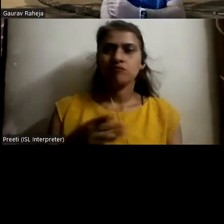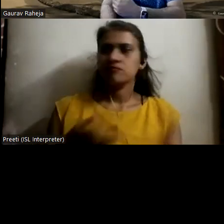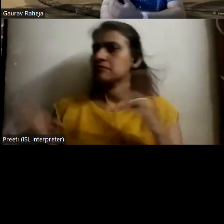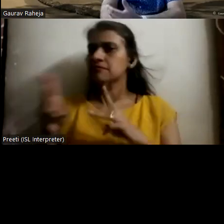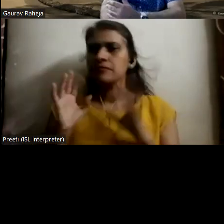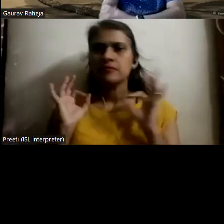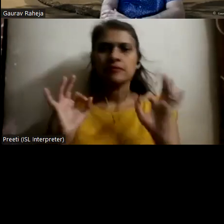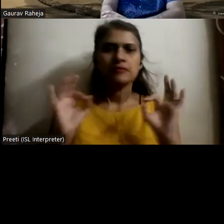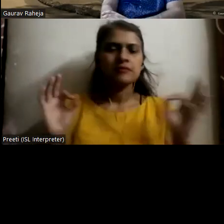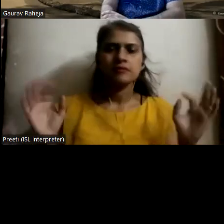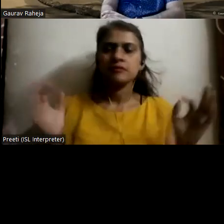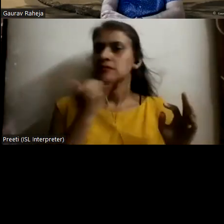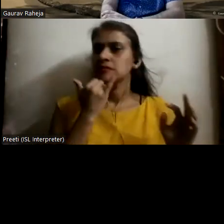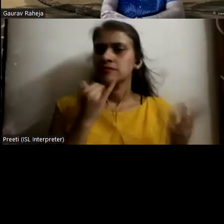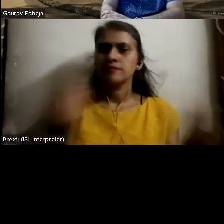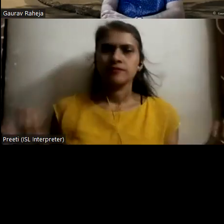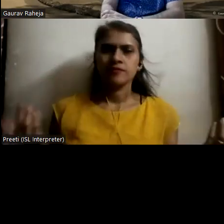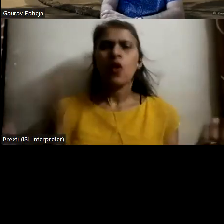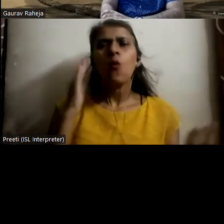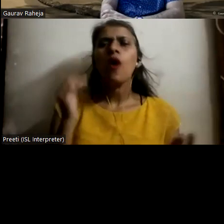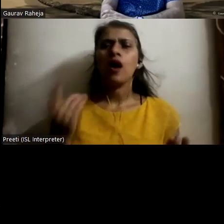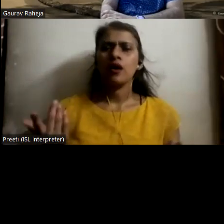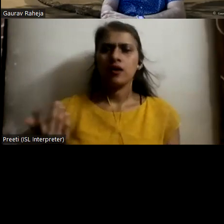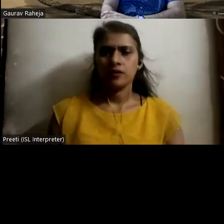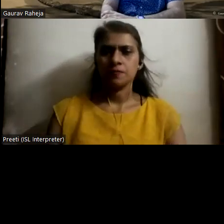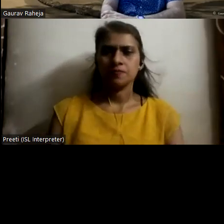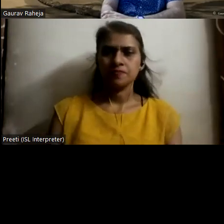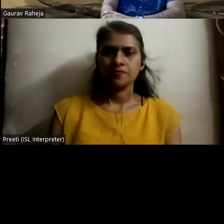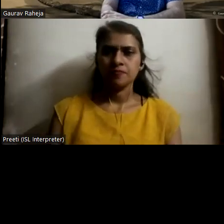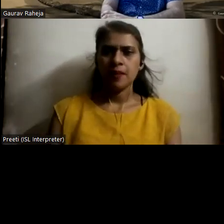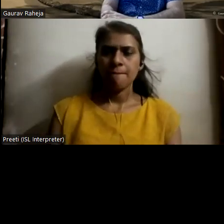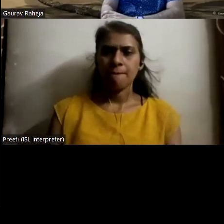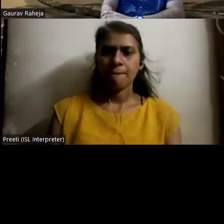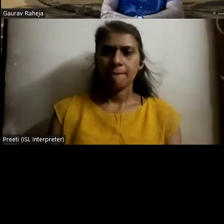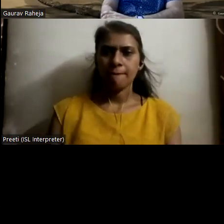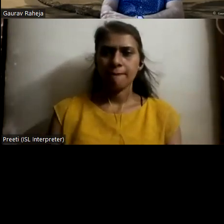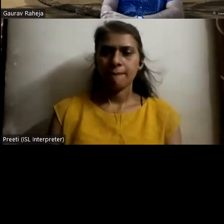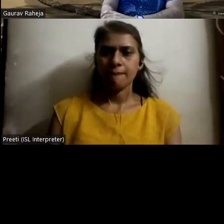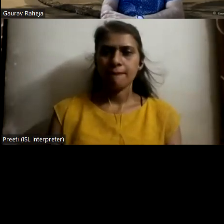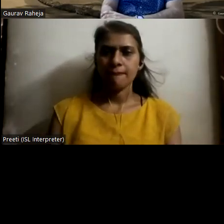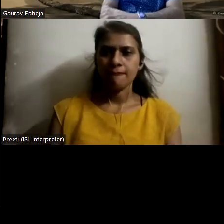is now to resolve the problem. Why is it so? Do we not know how to make a